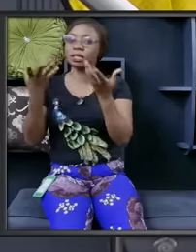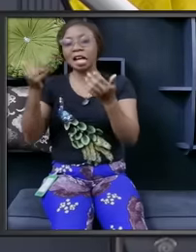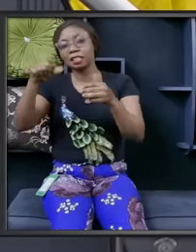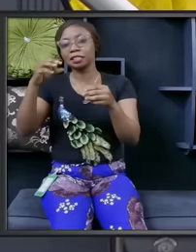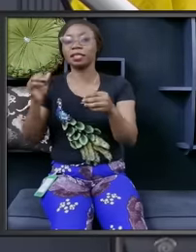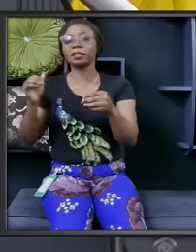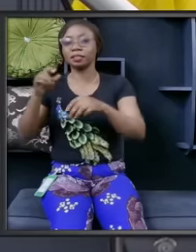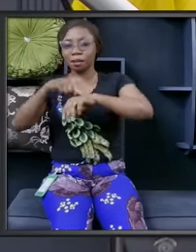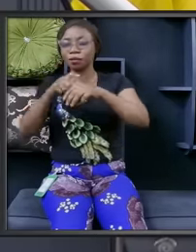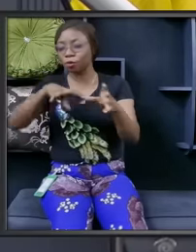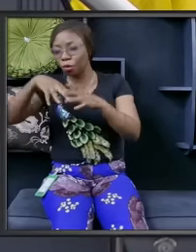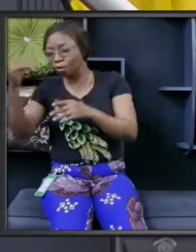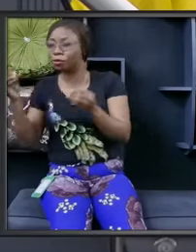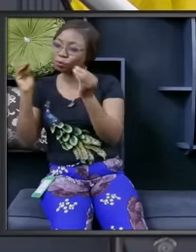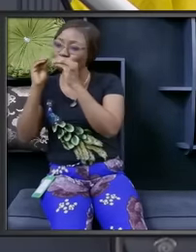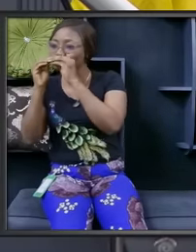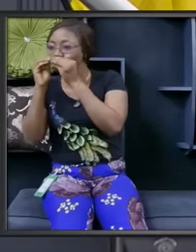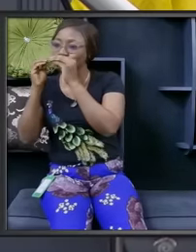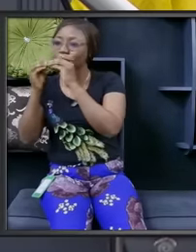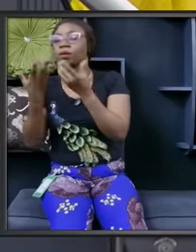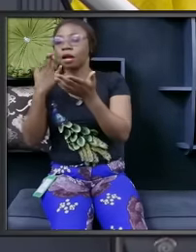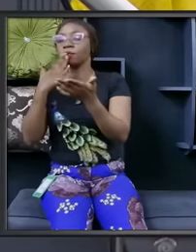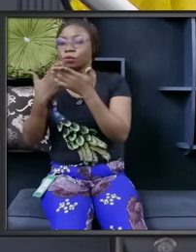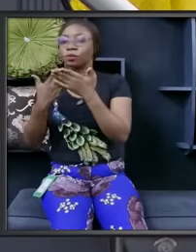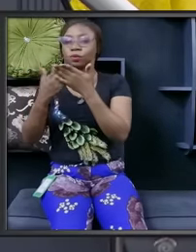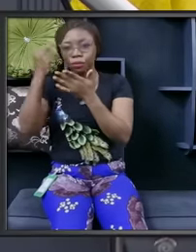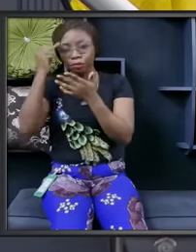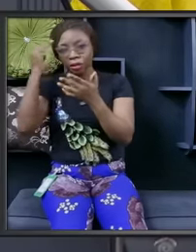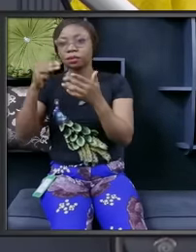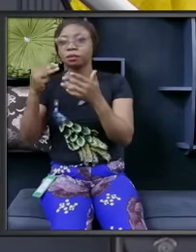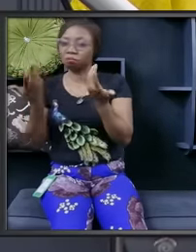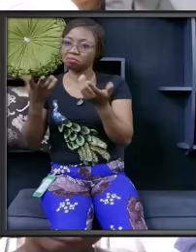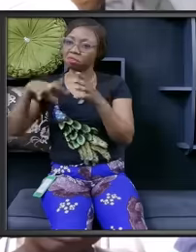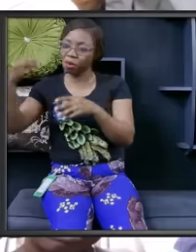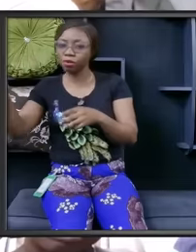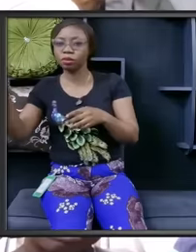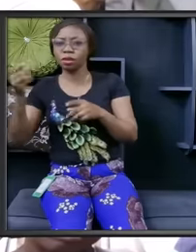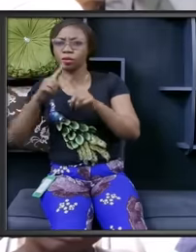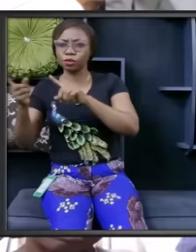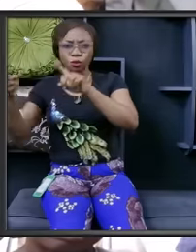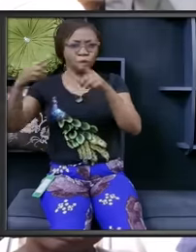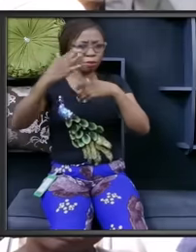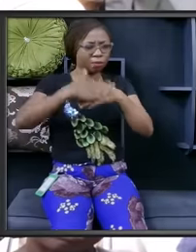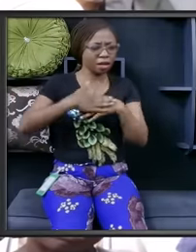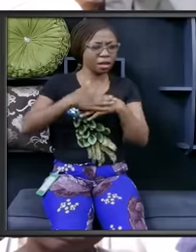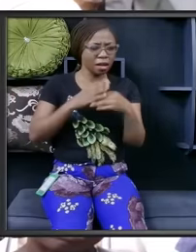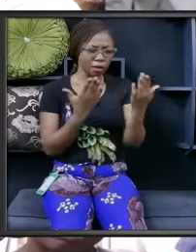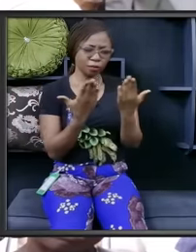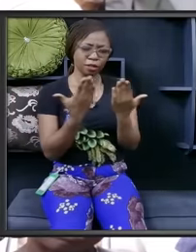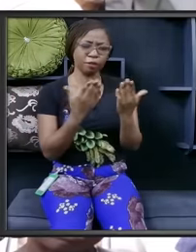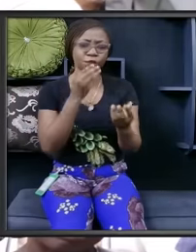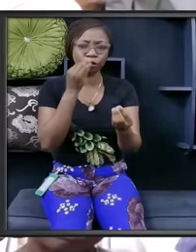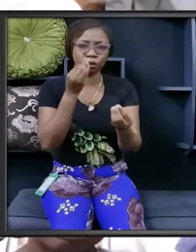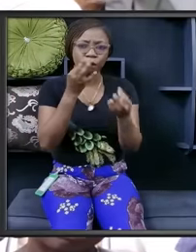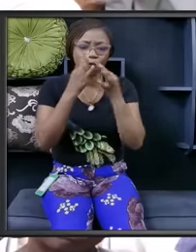pick, may carry good mind. Go out, I go wish him well. Then when he's coming back, I will serve his food, keep in the